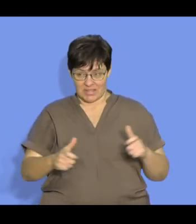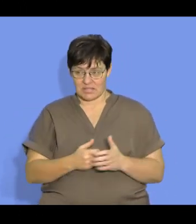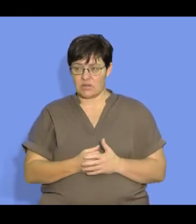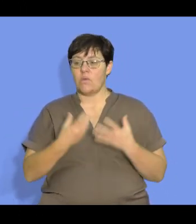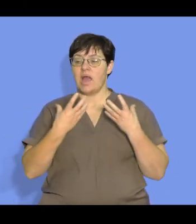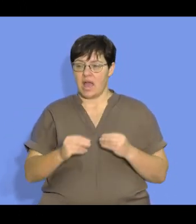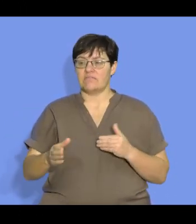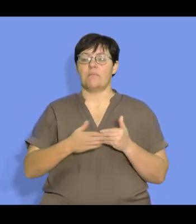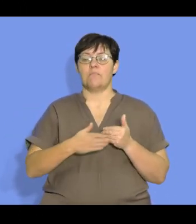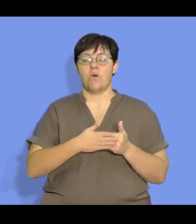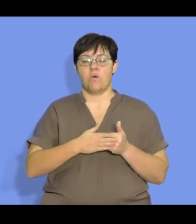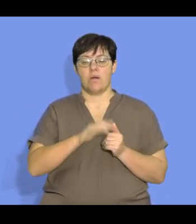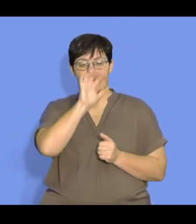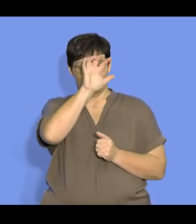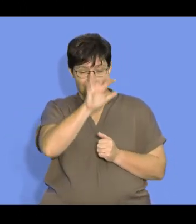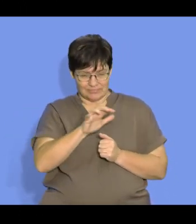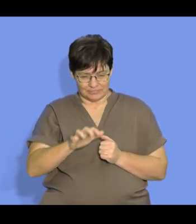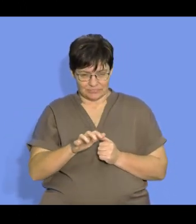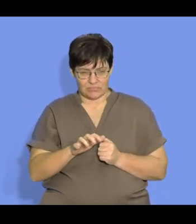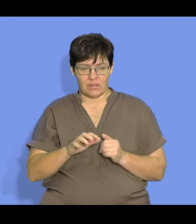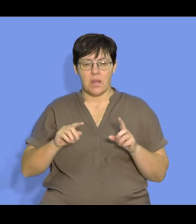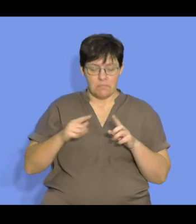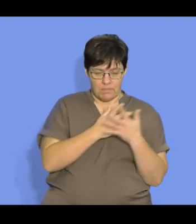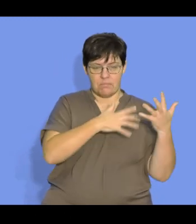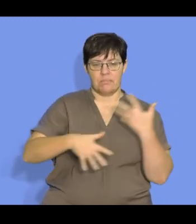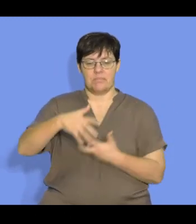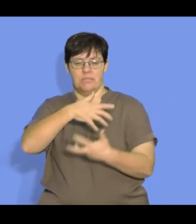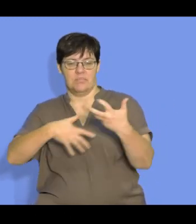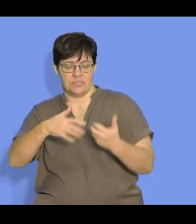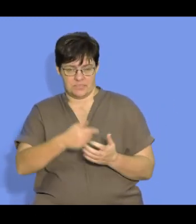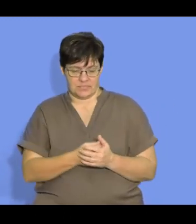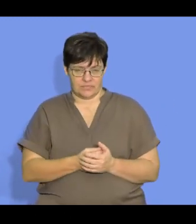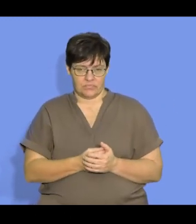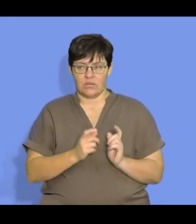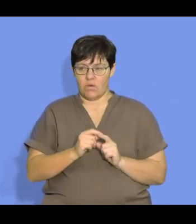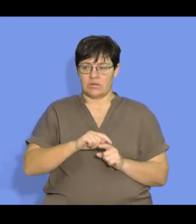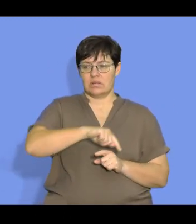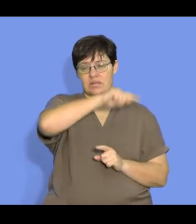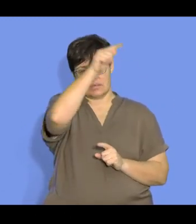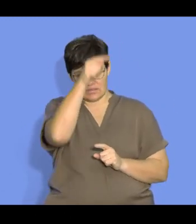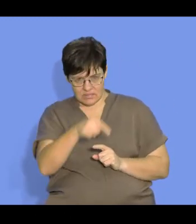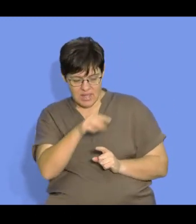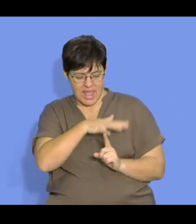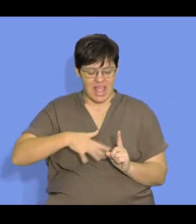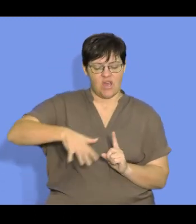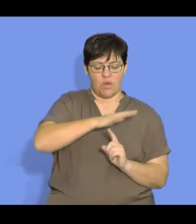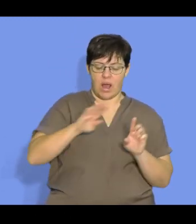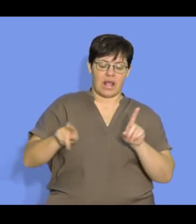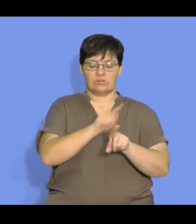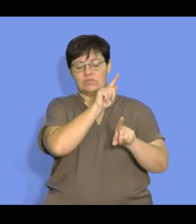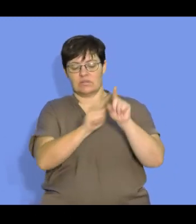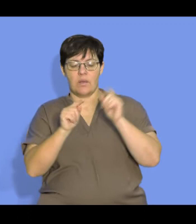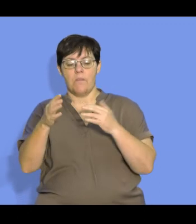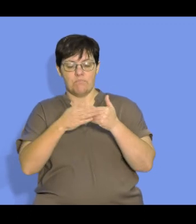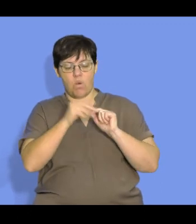more particles or more interaction on the bigger surface area. So when we use